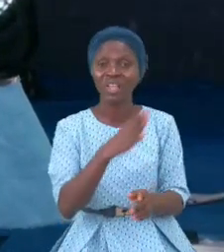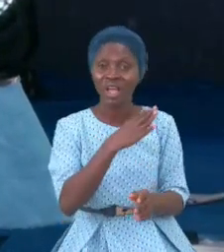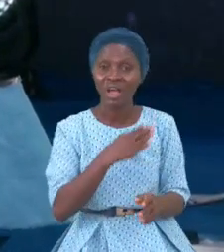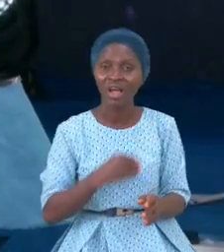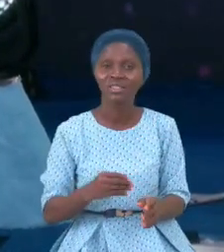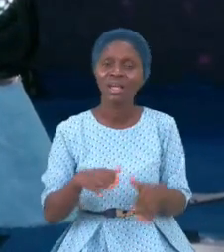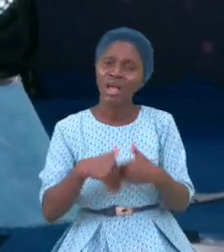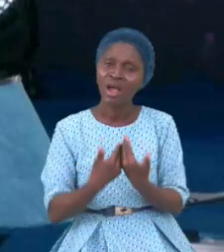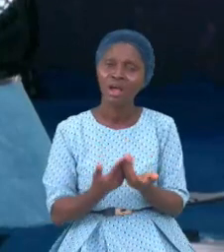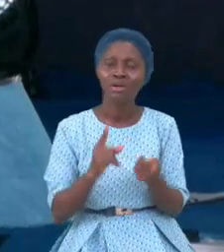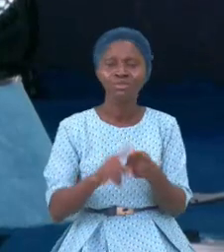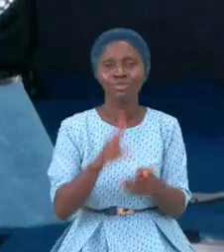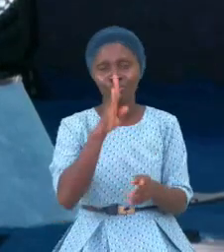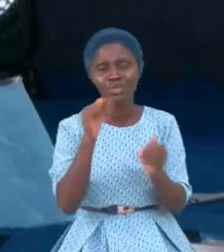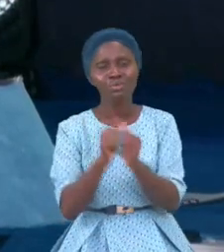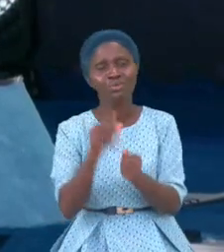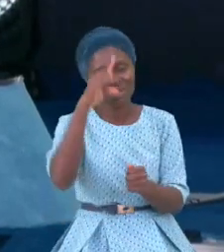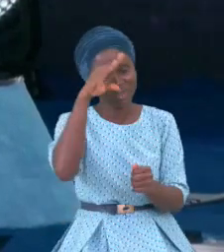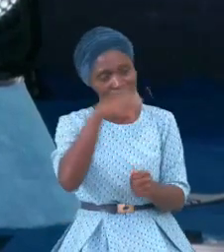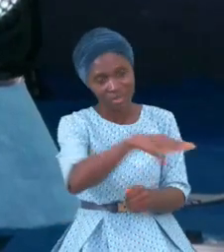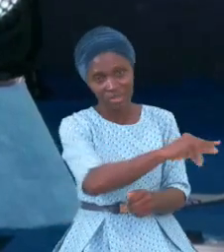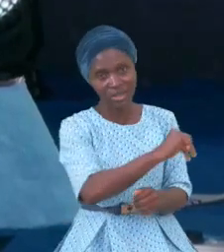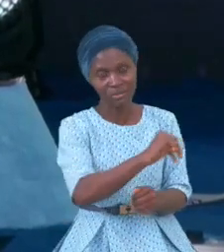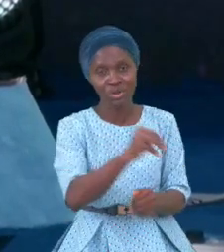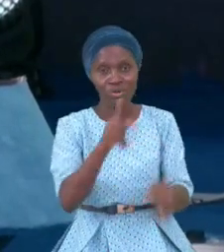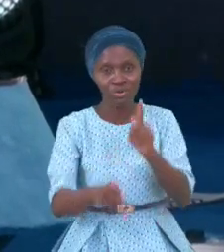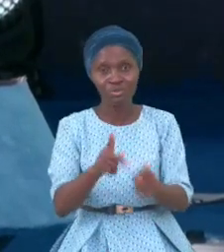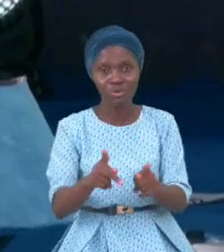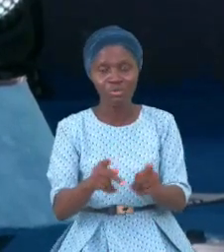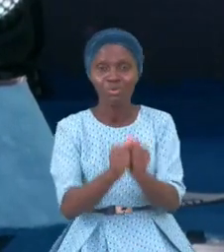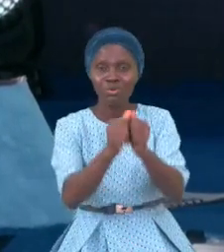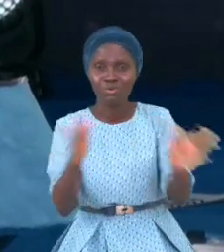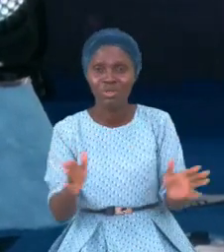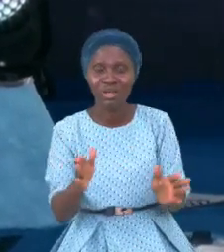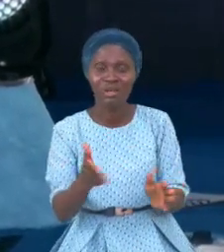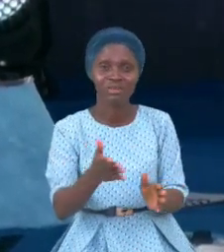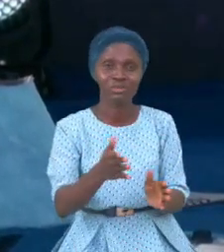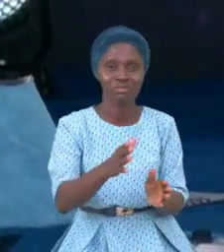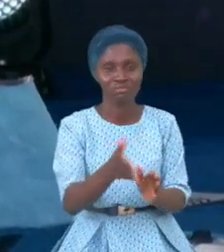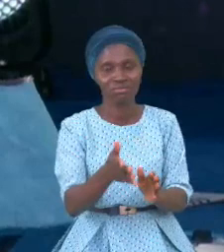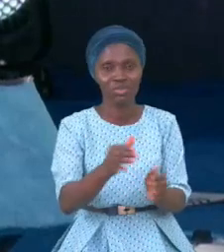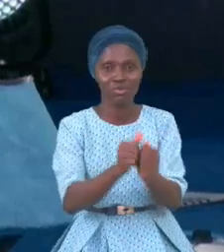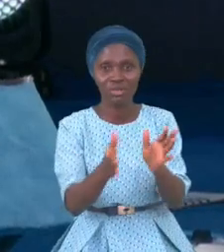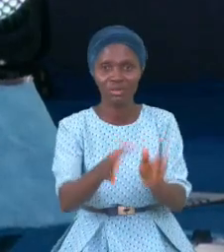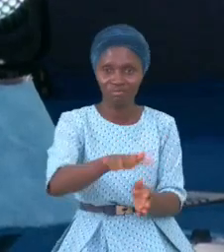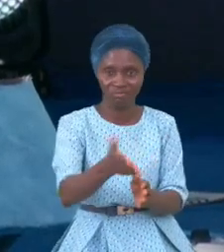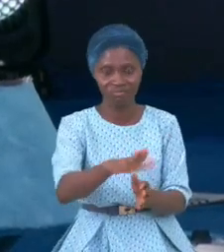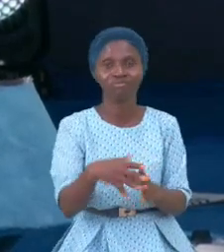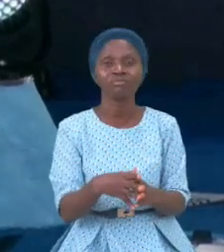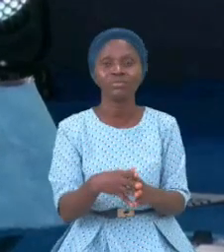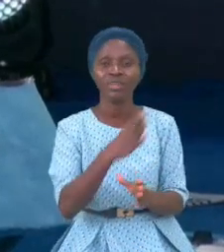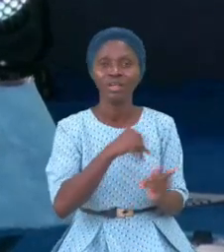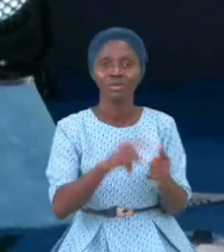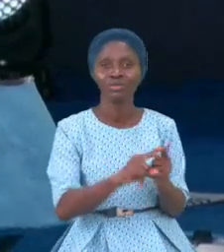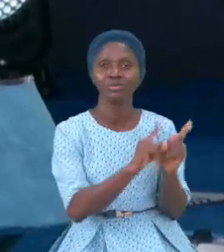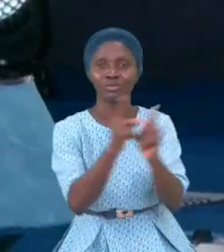with them, leading them, that will get to that land, the land which the Lord has sworn unto